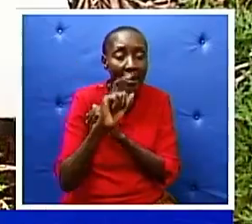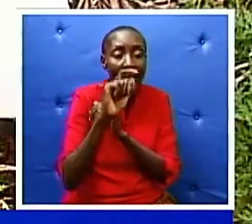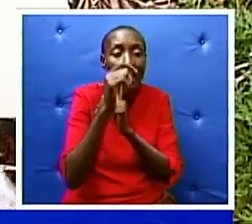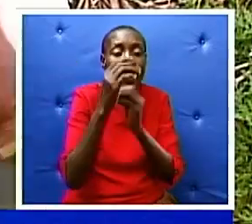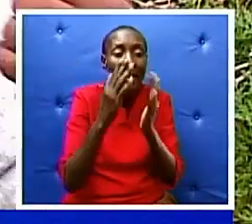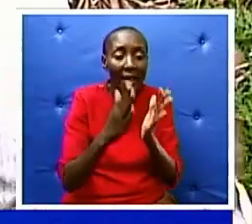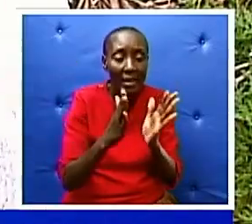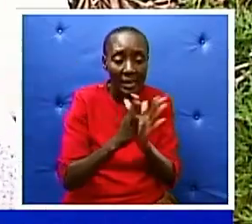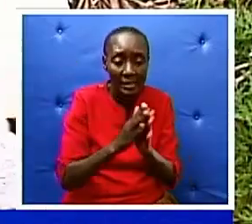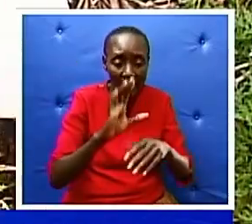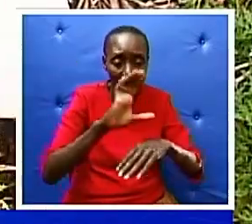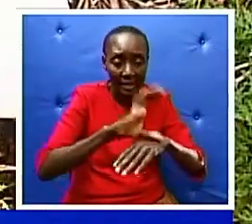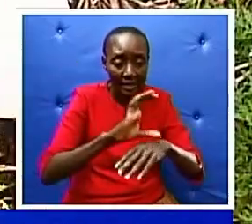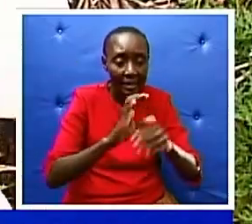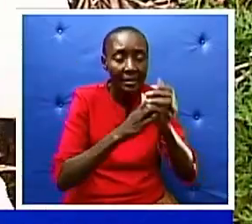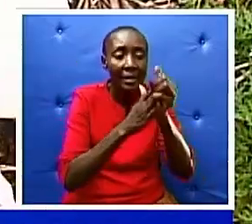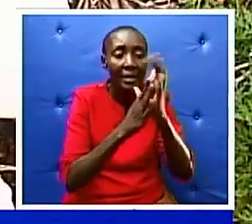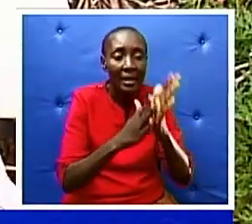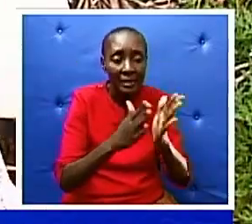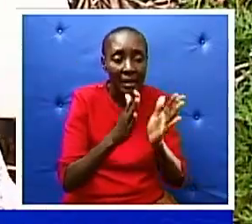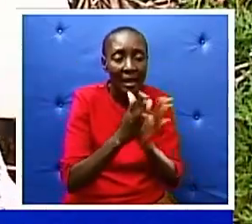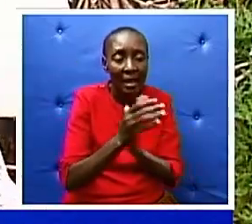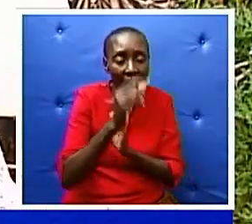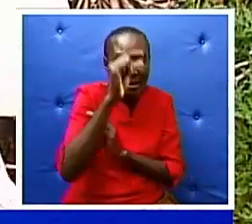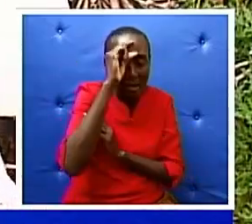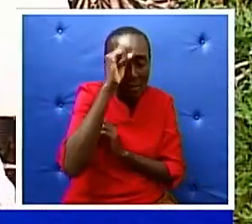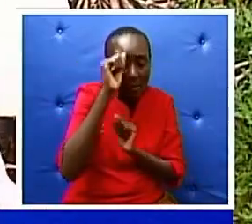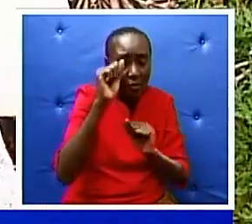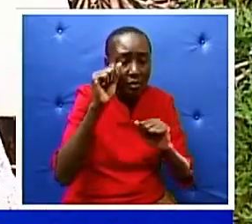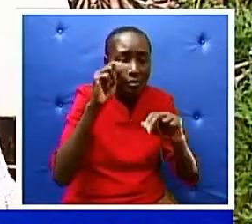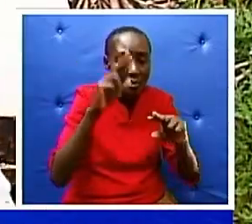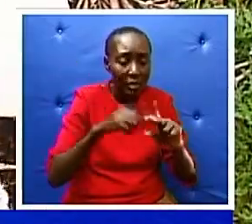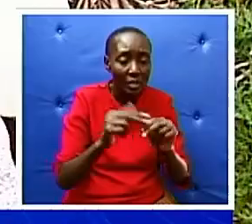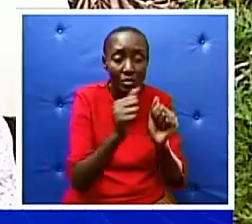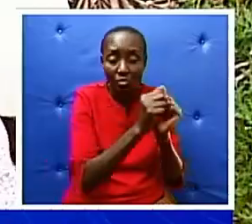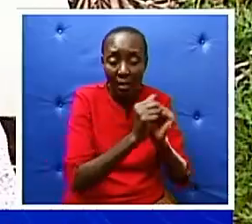church leaders and the government, can sit in one table and agree, okay, hapa,